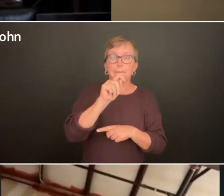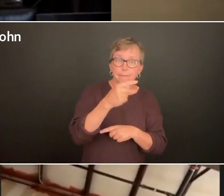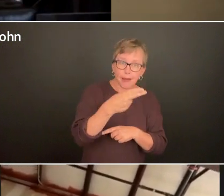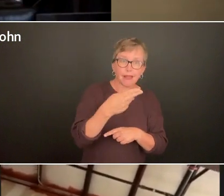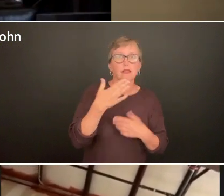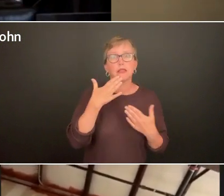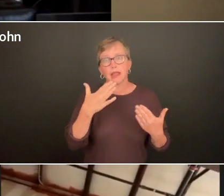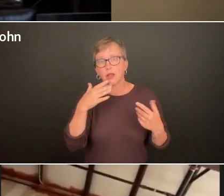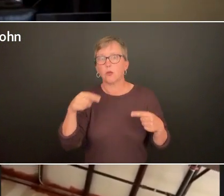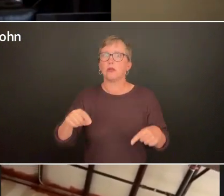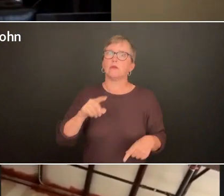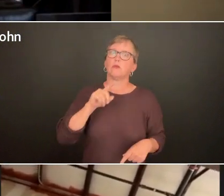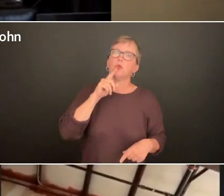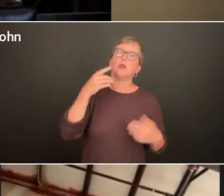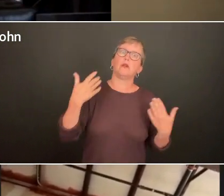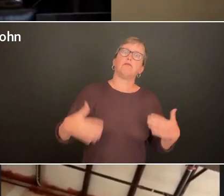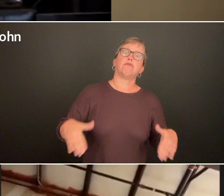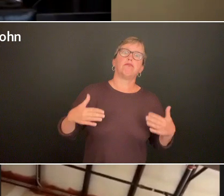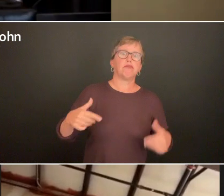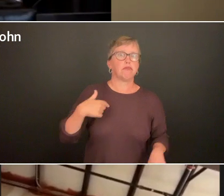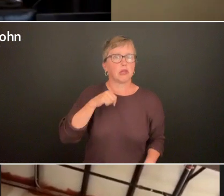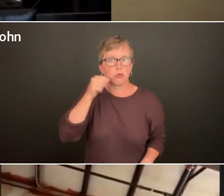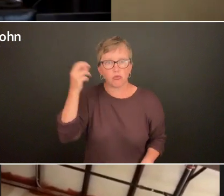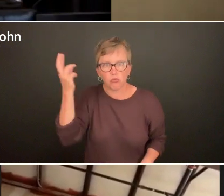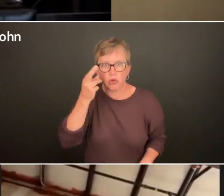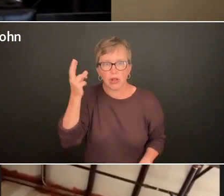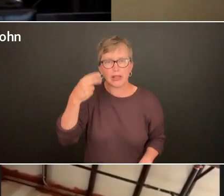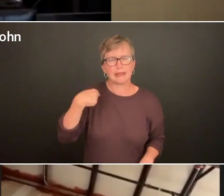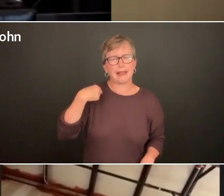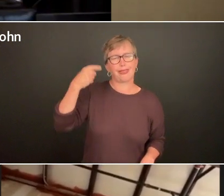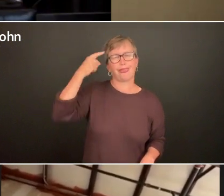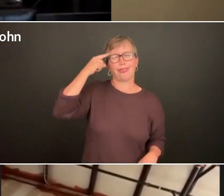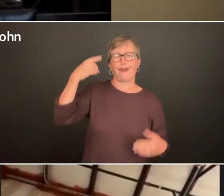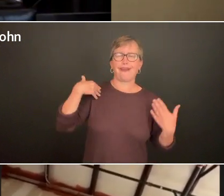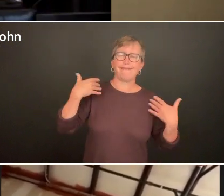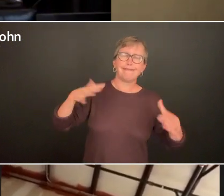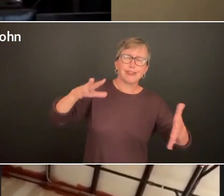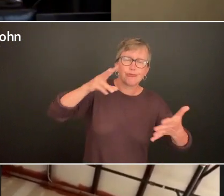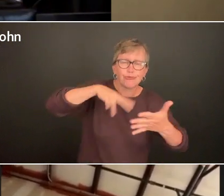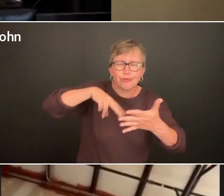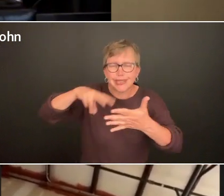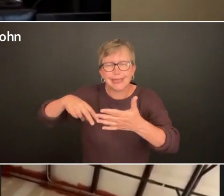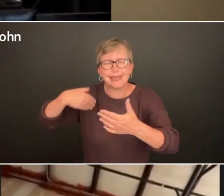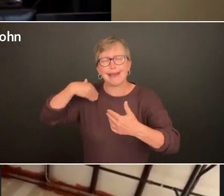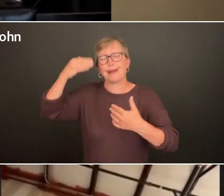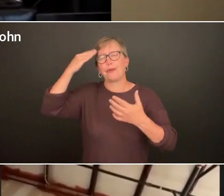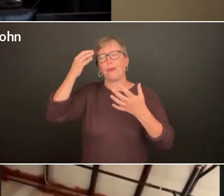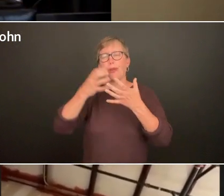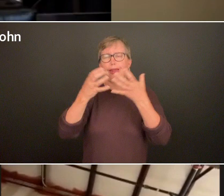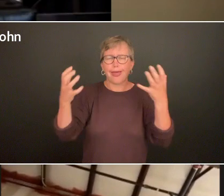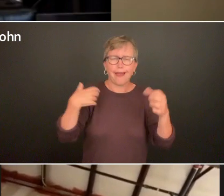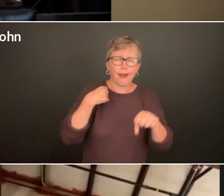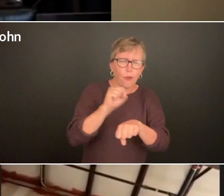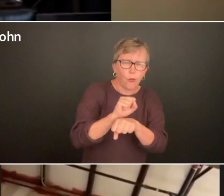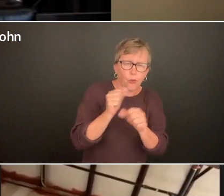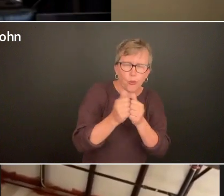so grateful for both Clint and Beth, man. It was an eye opener I thought I've read and